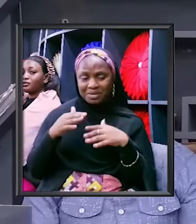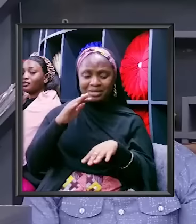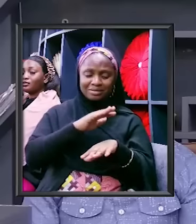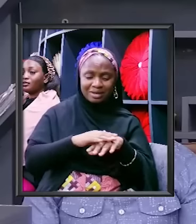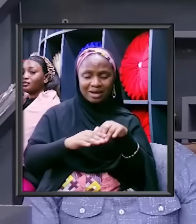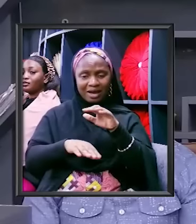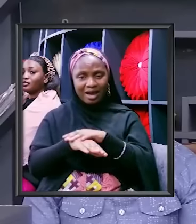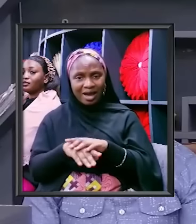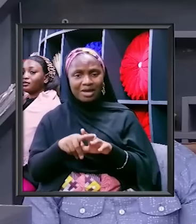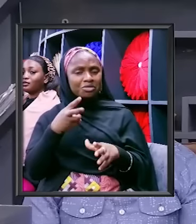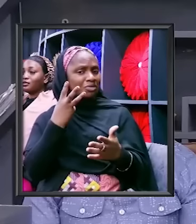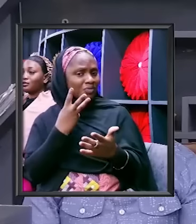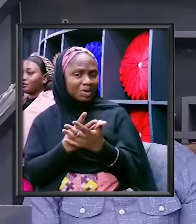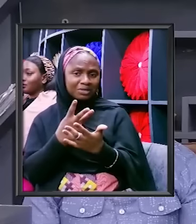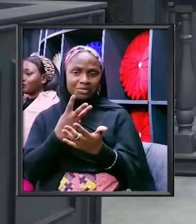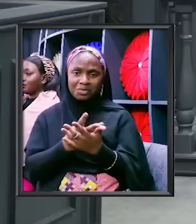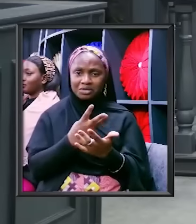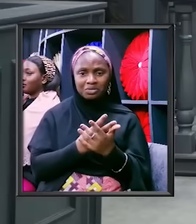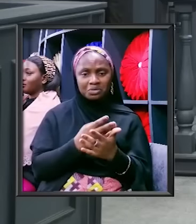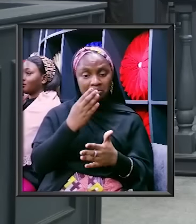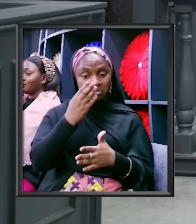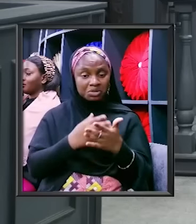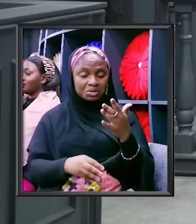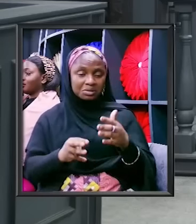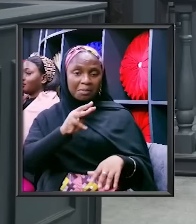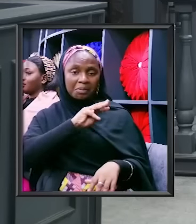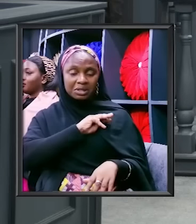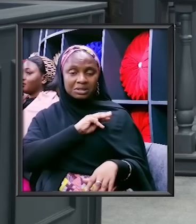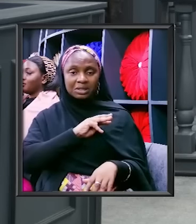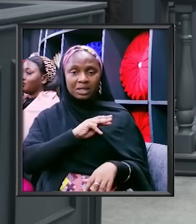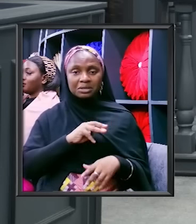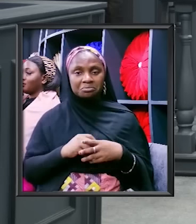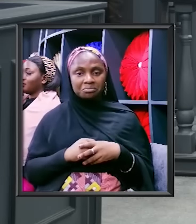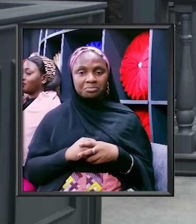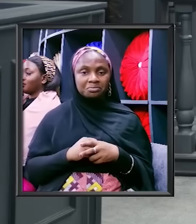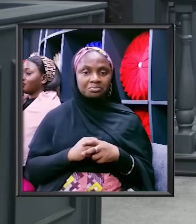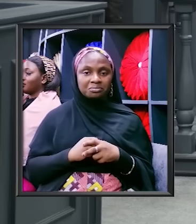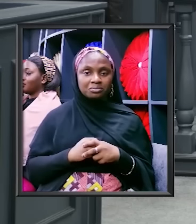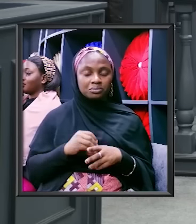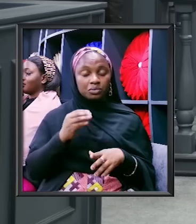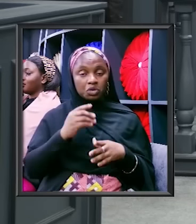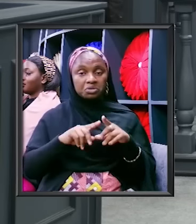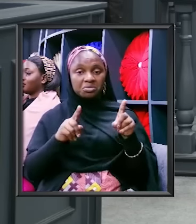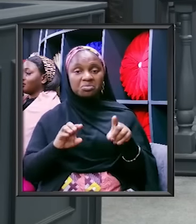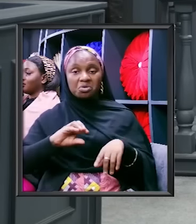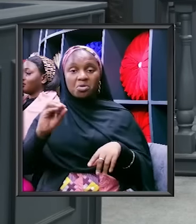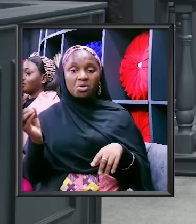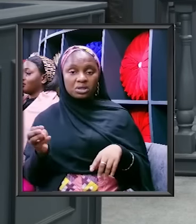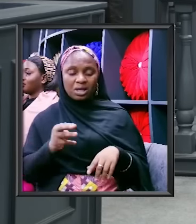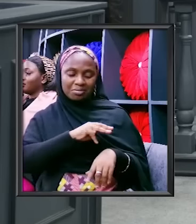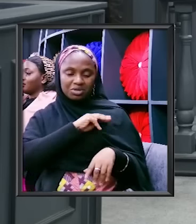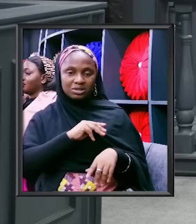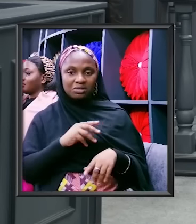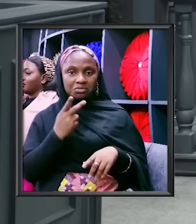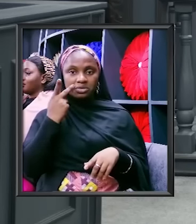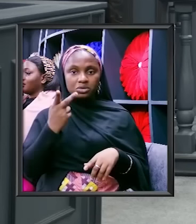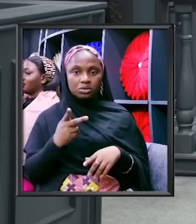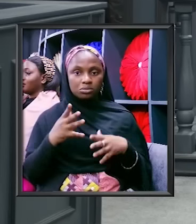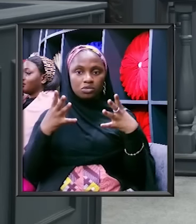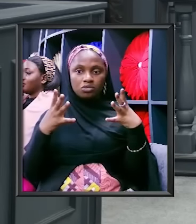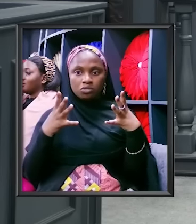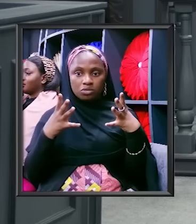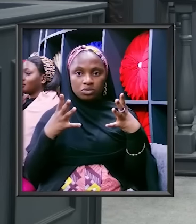them. They say, oh, now do well, or now they do well. How you? How about you? But some other ministries, if you see minister, the face alone,